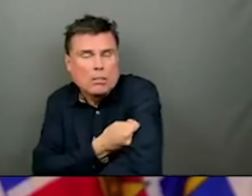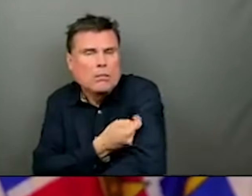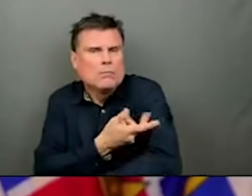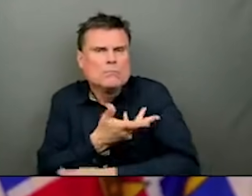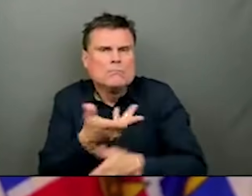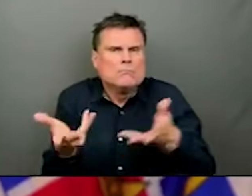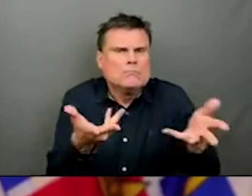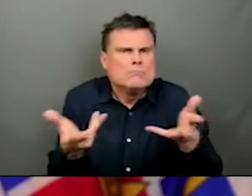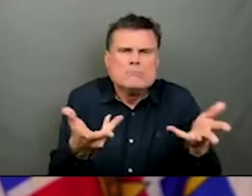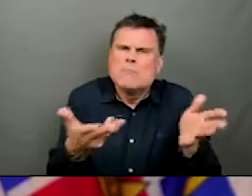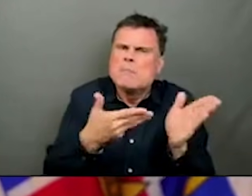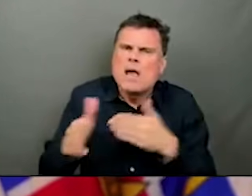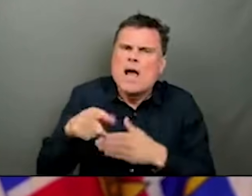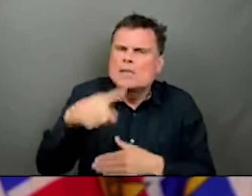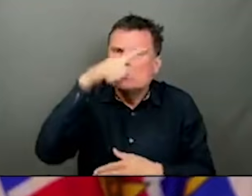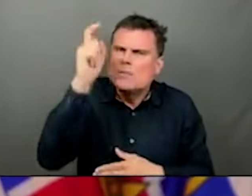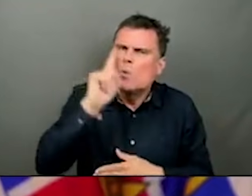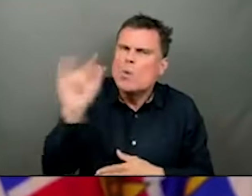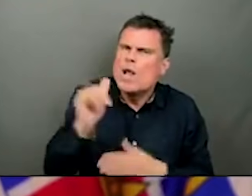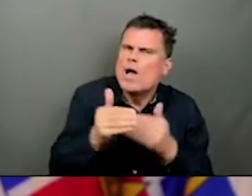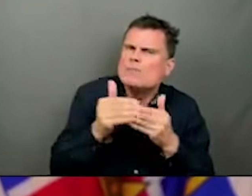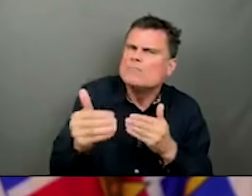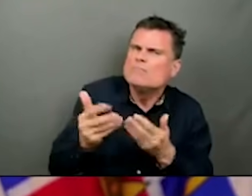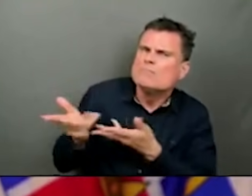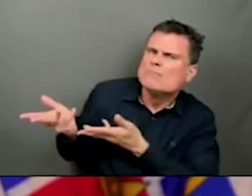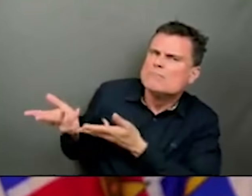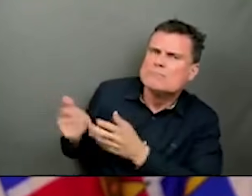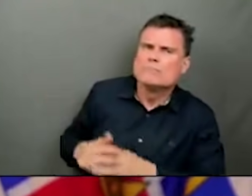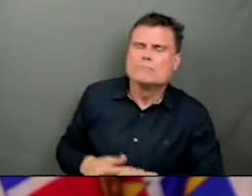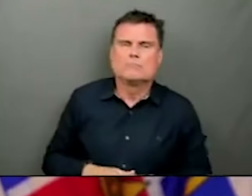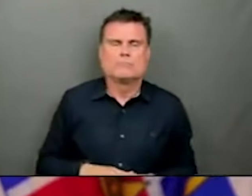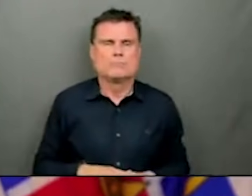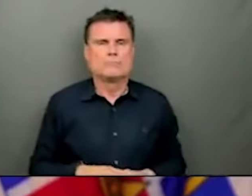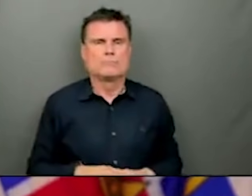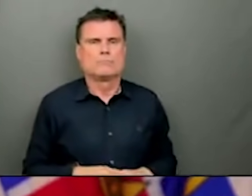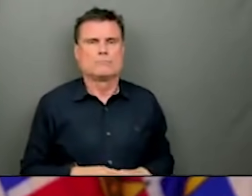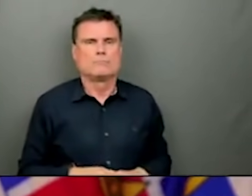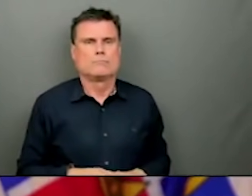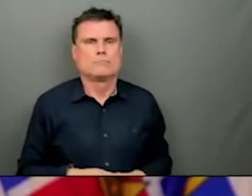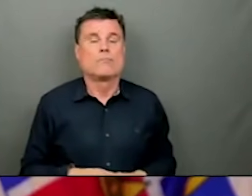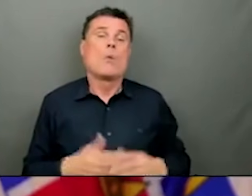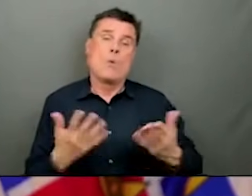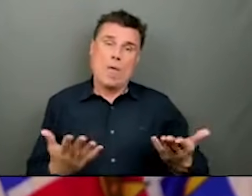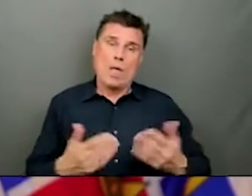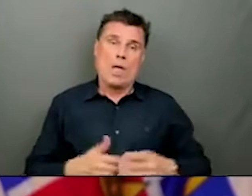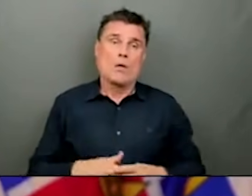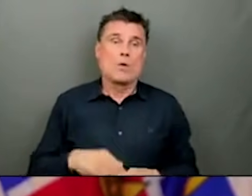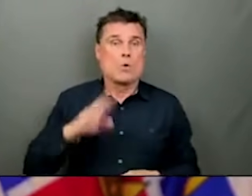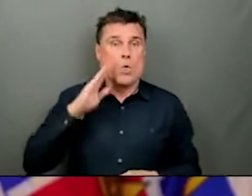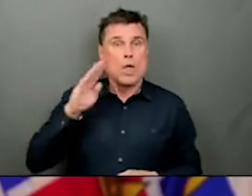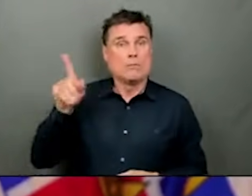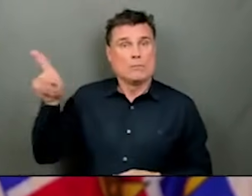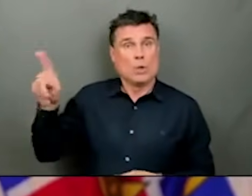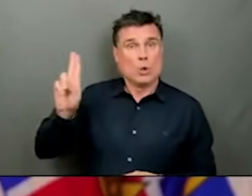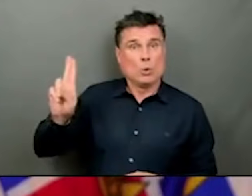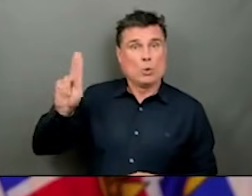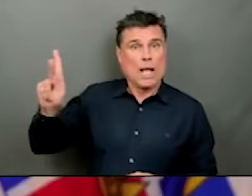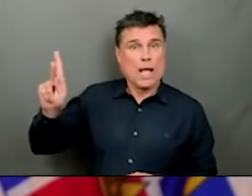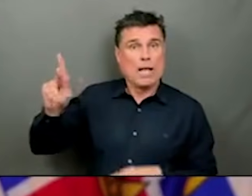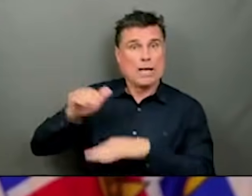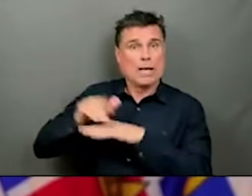ours in that they've extended the interval for dose 2, that there are a lot of things that we can look forward